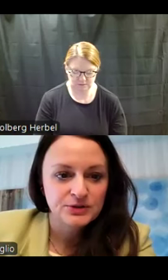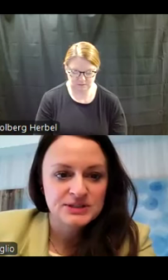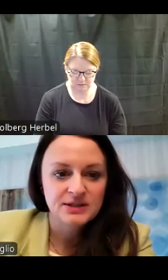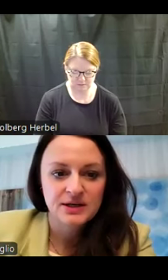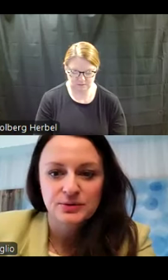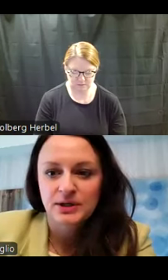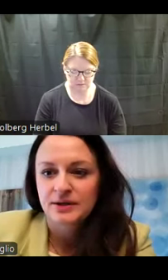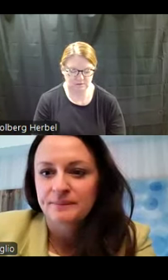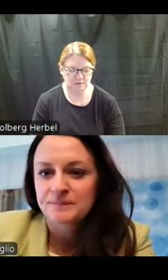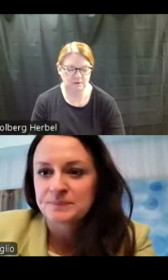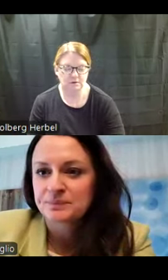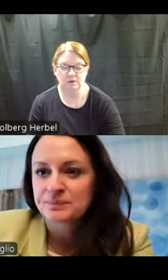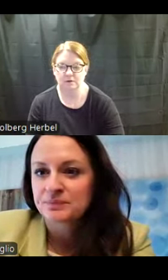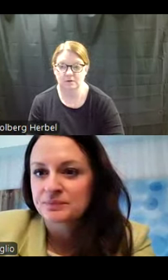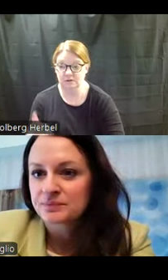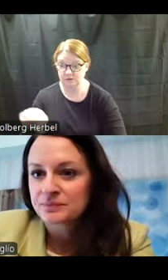Can you see that okay?